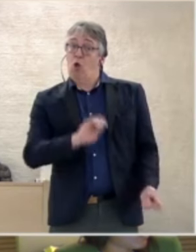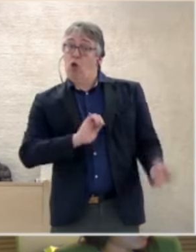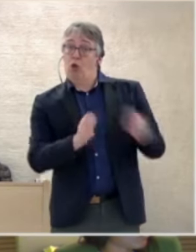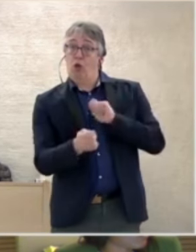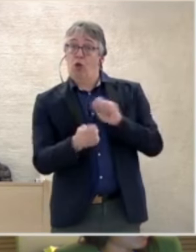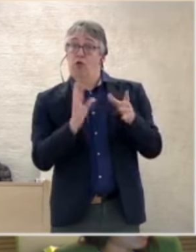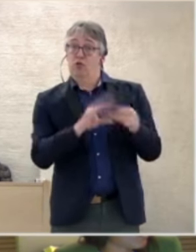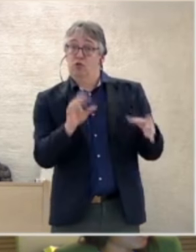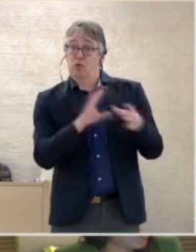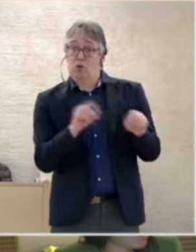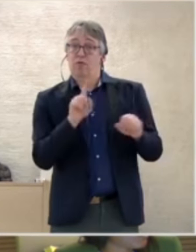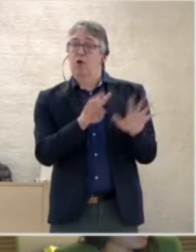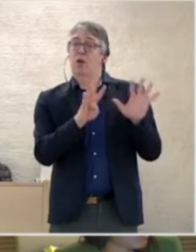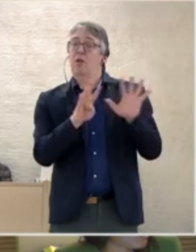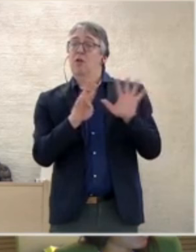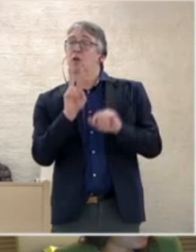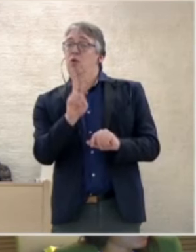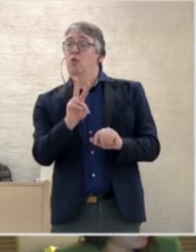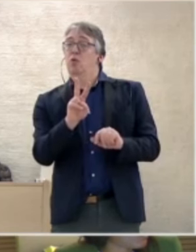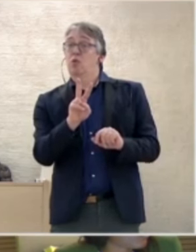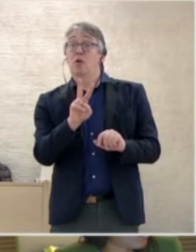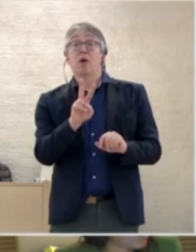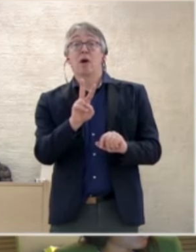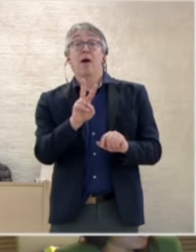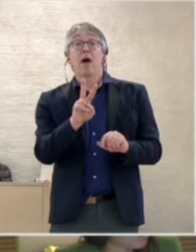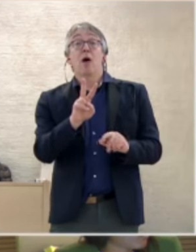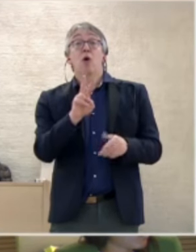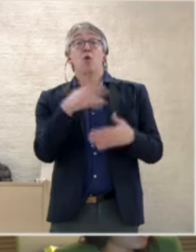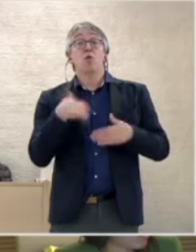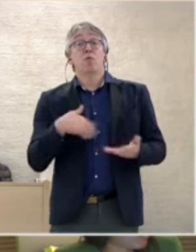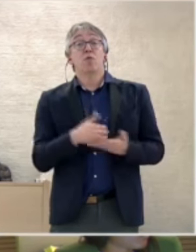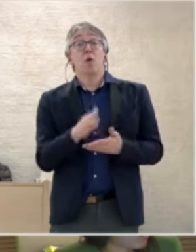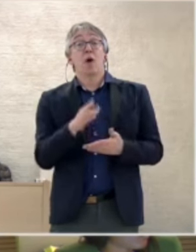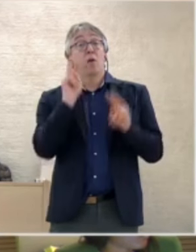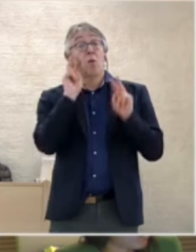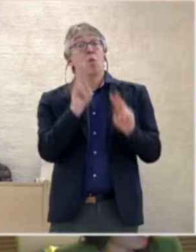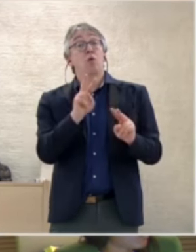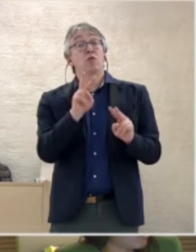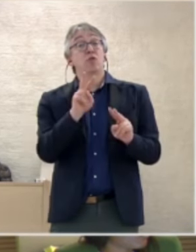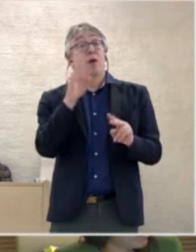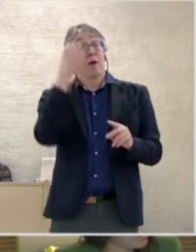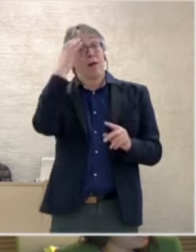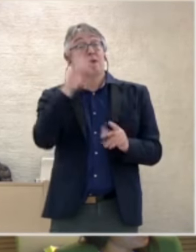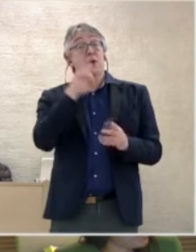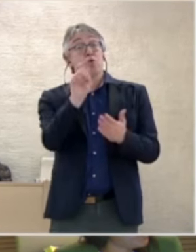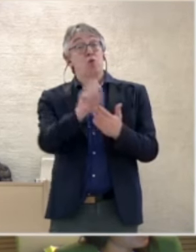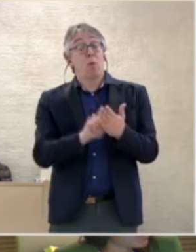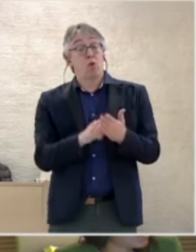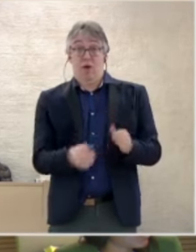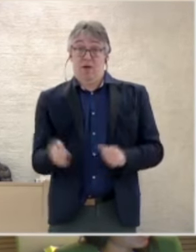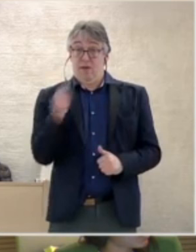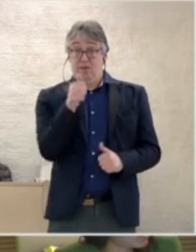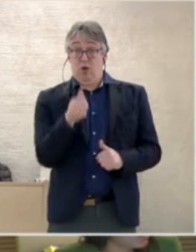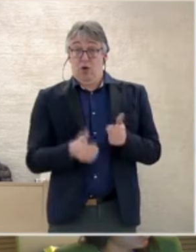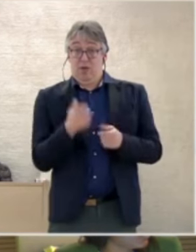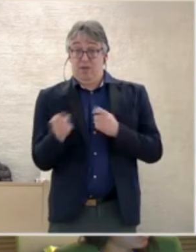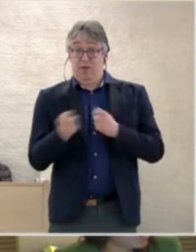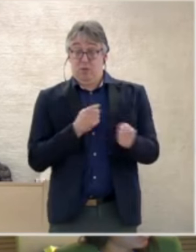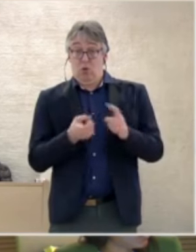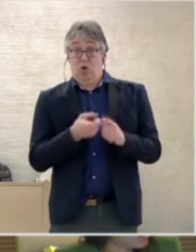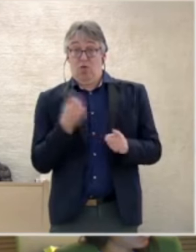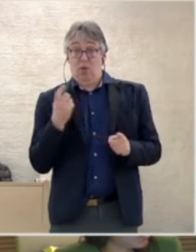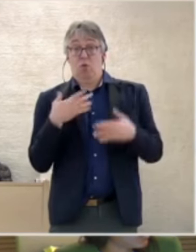the 1992 Human Rights Watch Helsinki reports reference to the Khojaly events, the executive director of the non-governmental